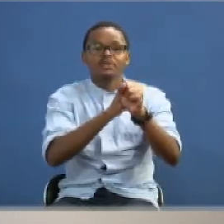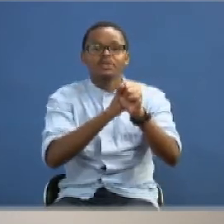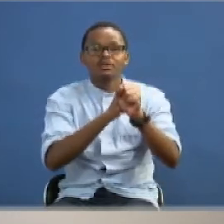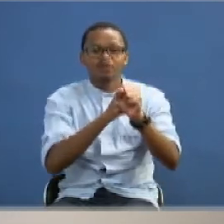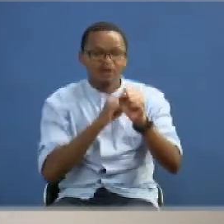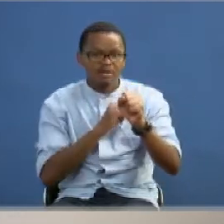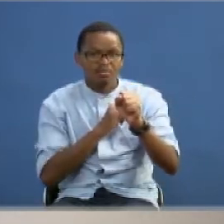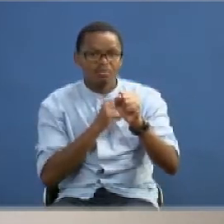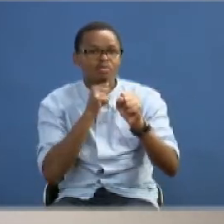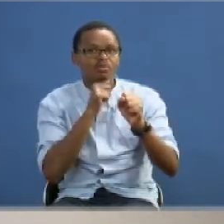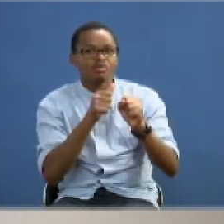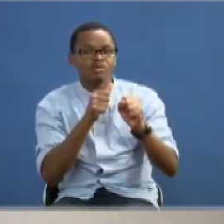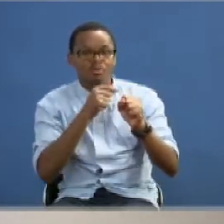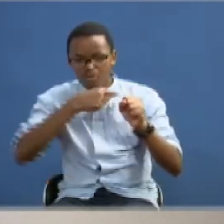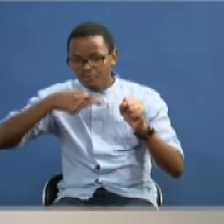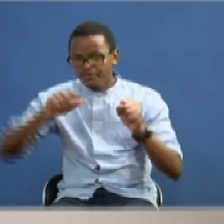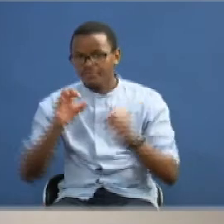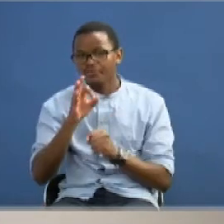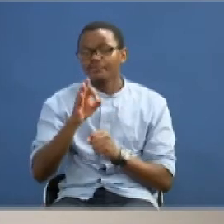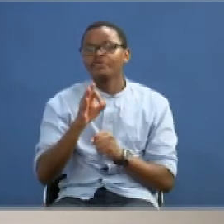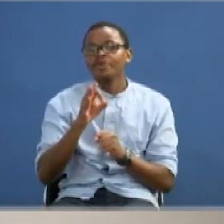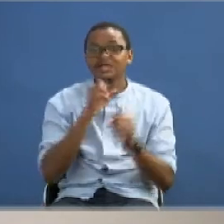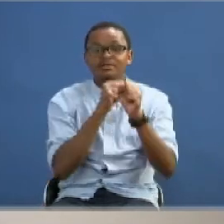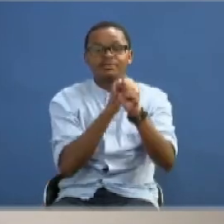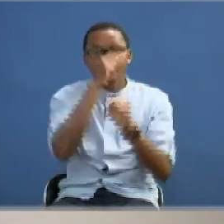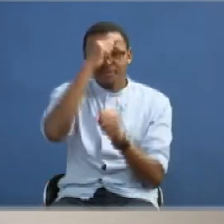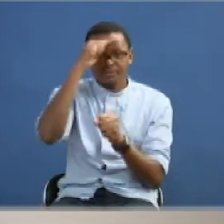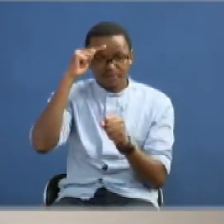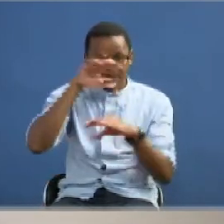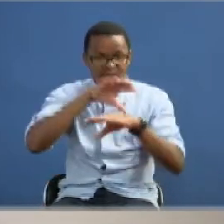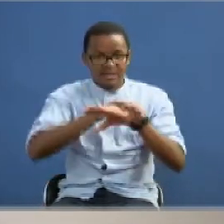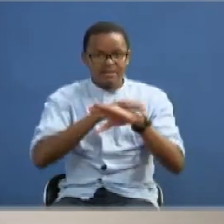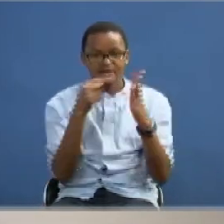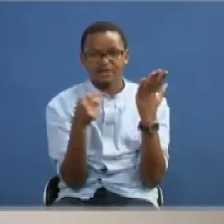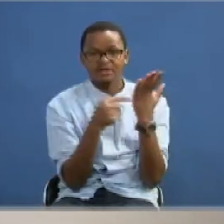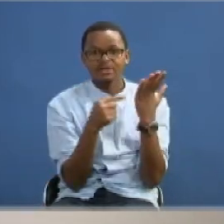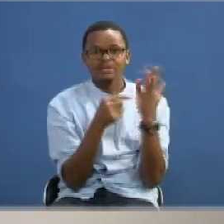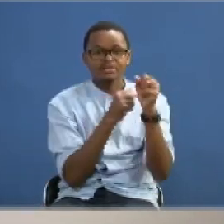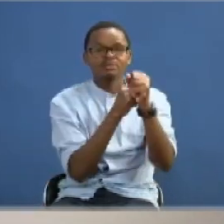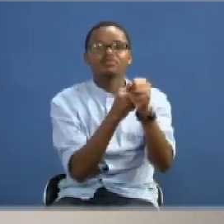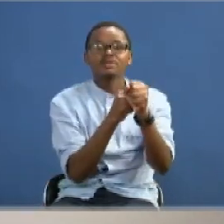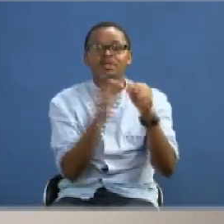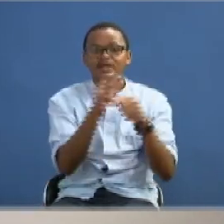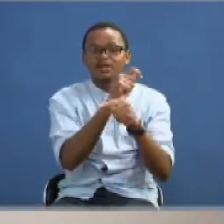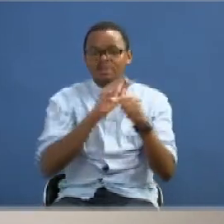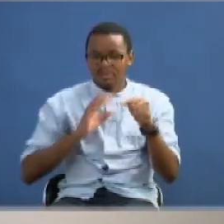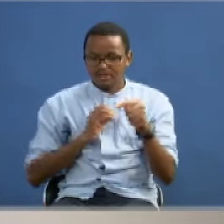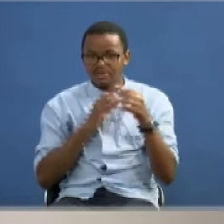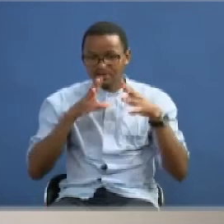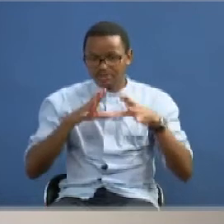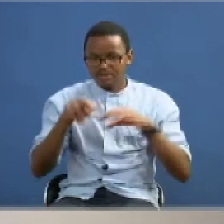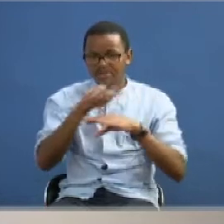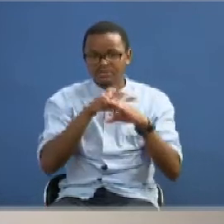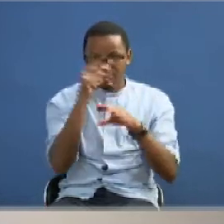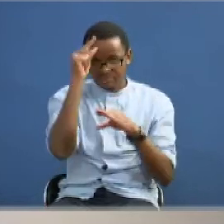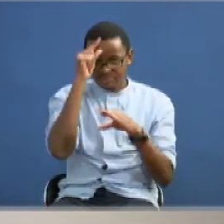I would not want to qualify in terms of support, because we are getting technical support. In terms of training our people, the